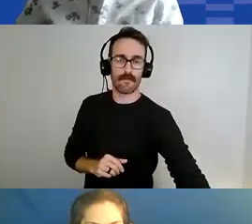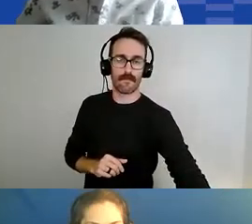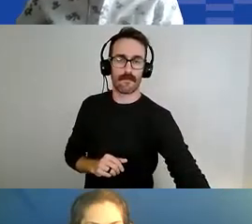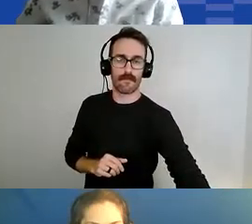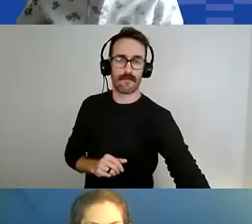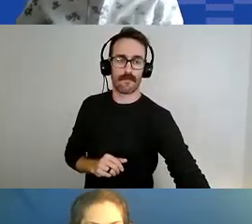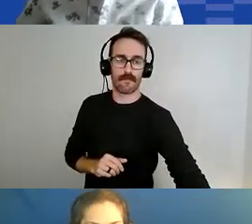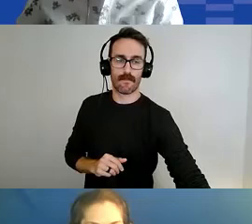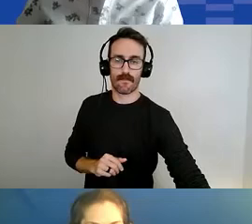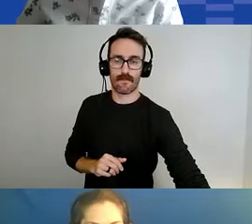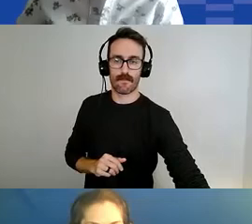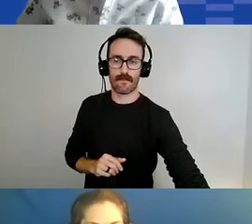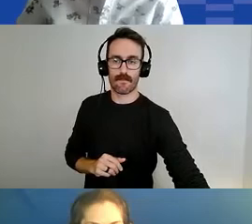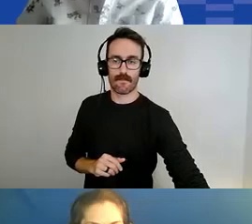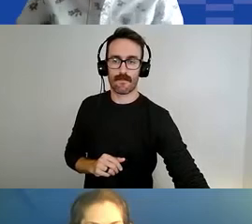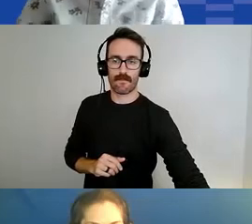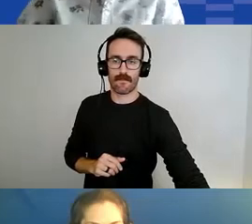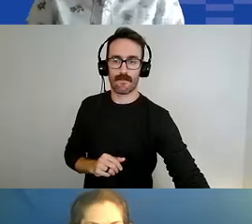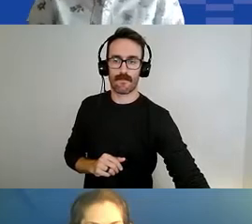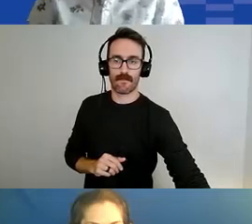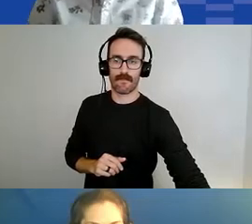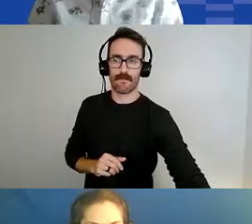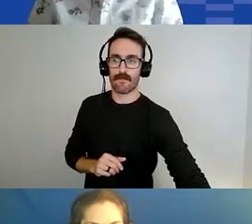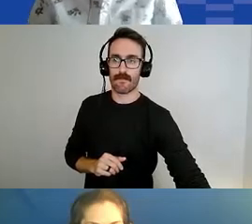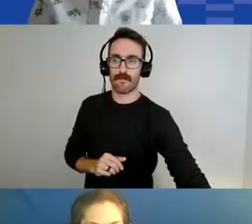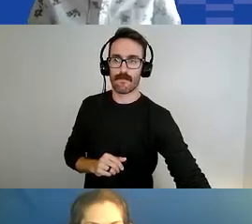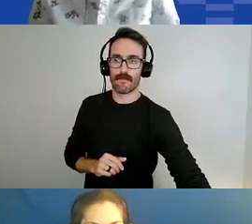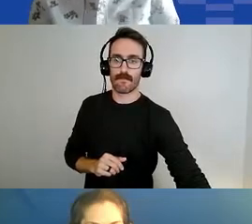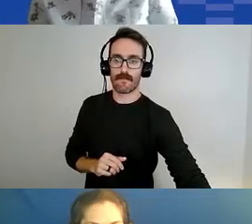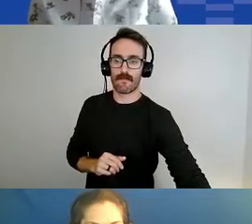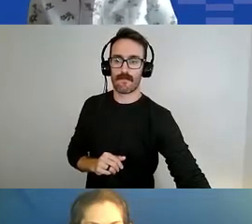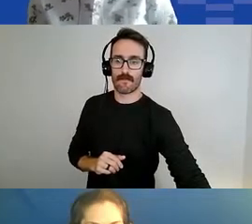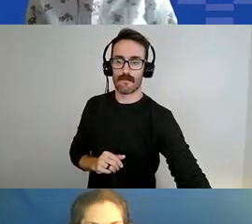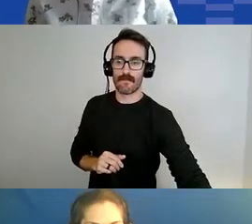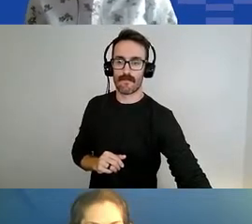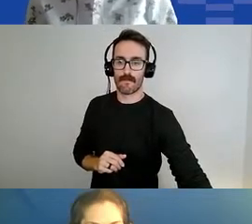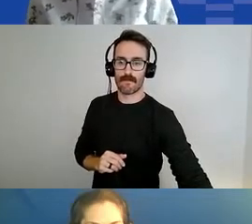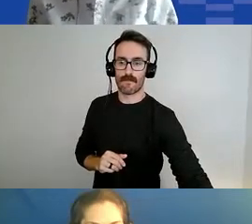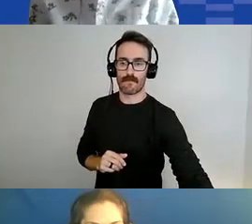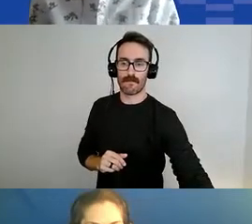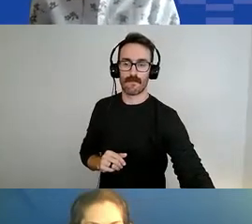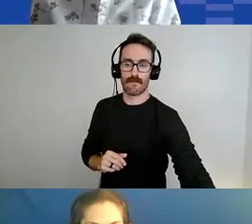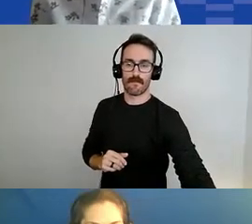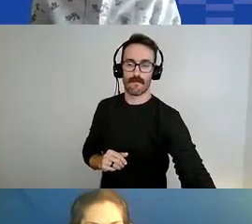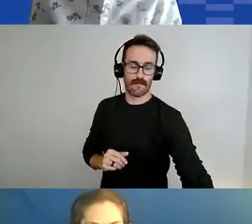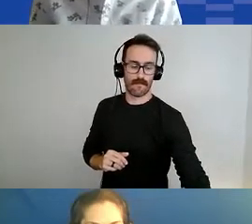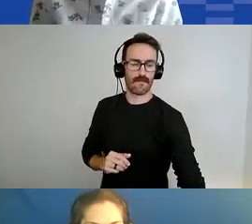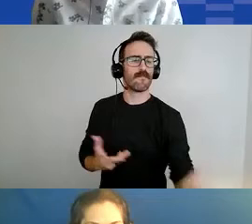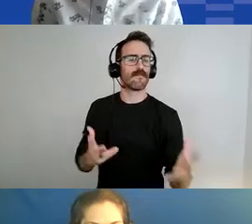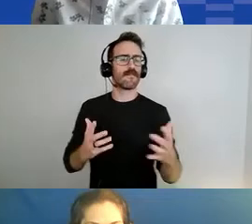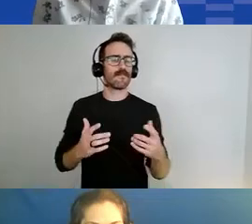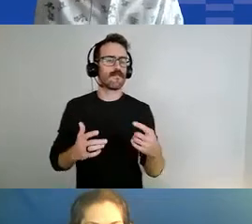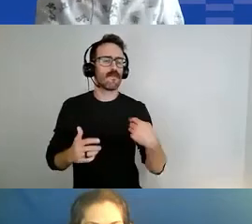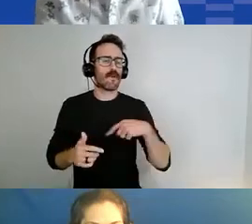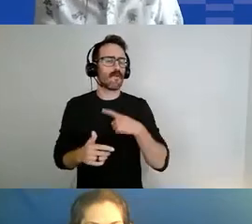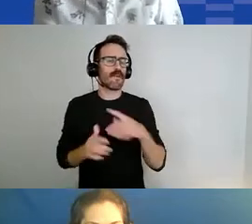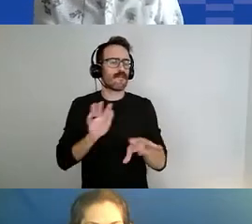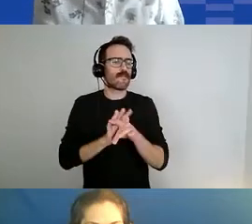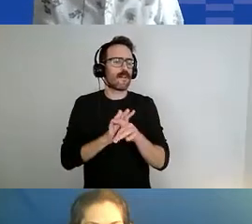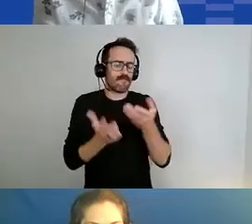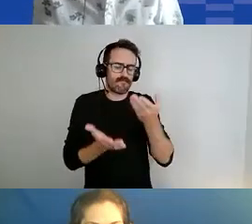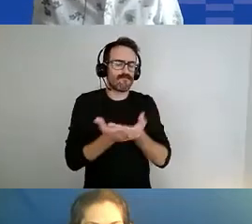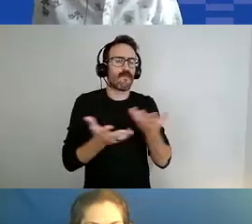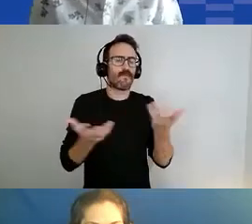So what did we find? One of the first things that we asked participants on our focus groups,